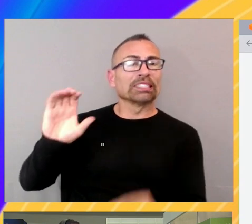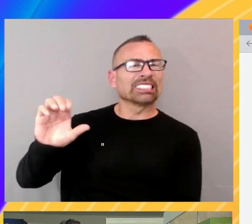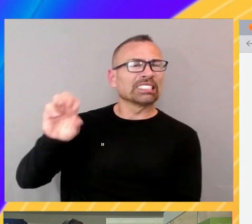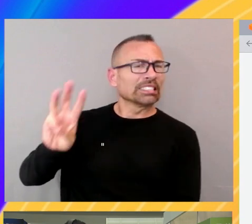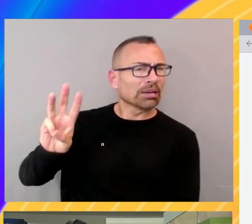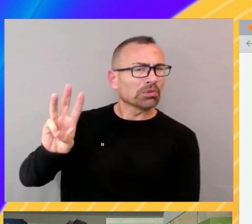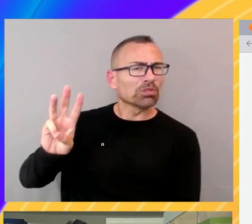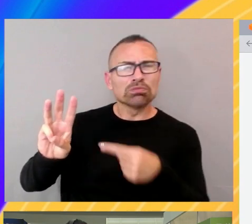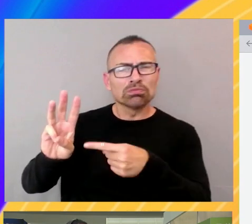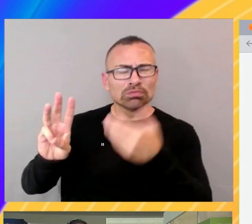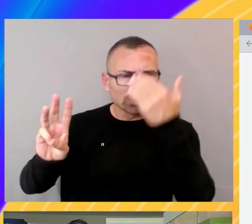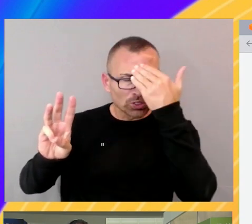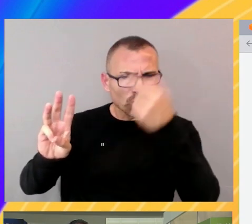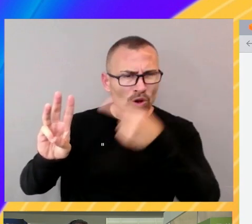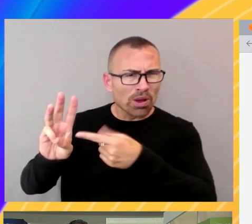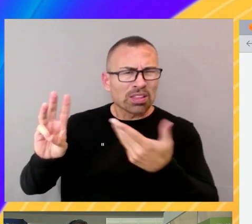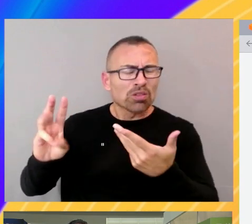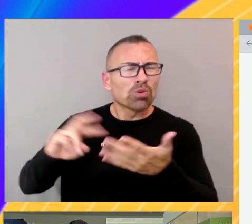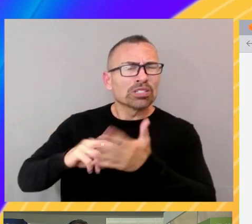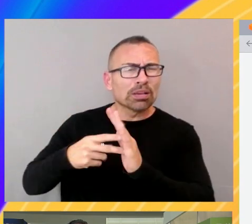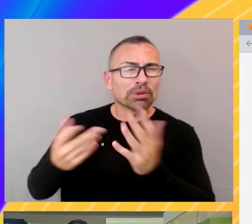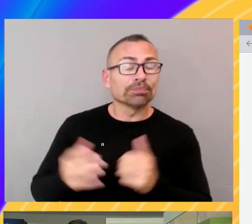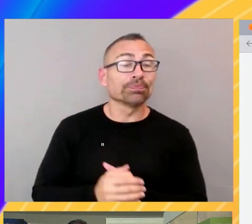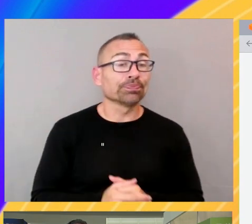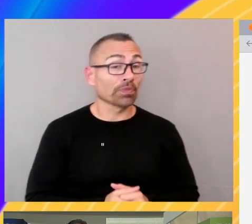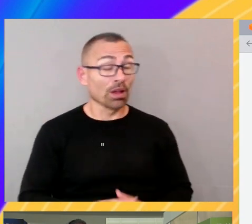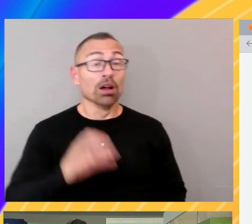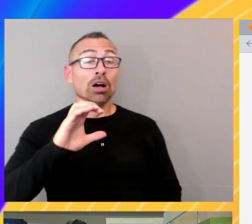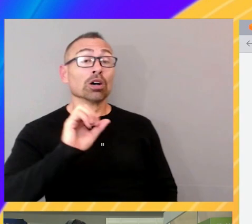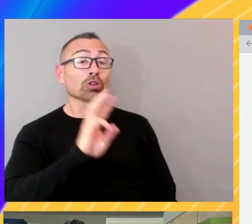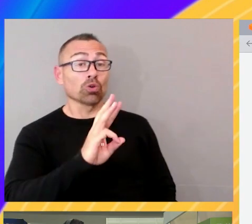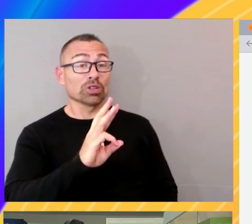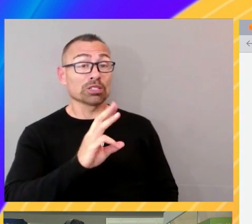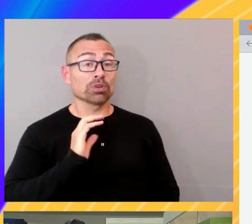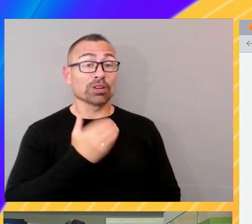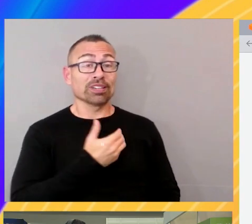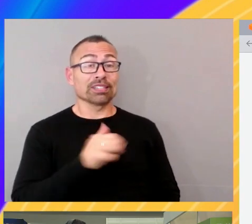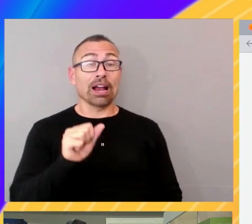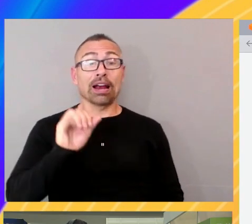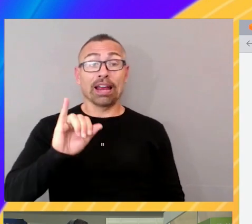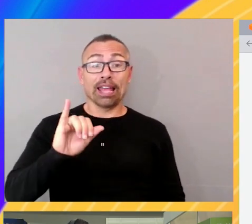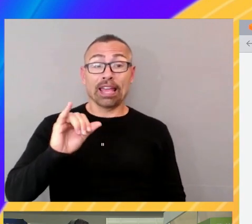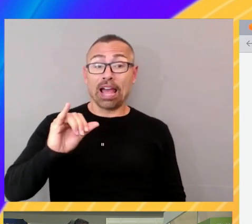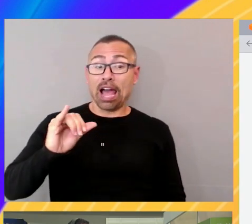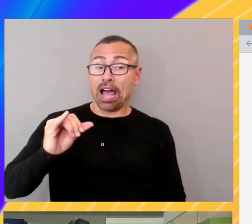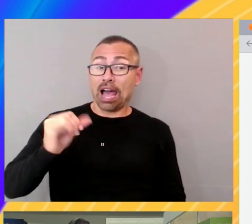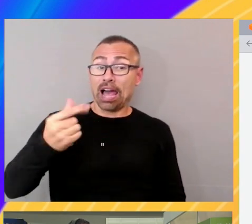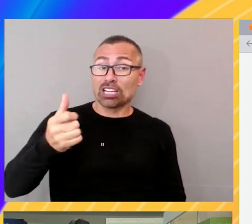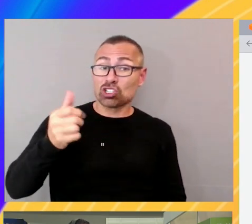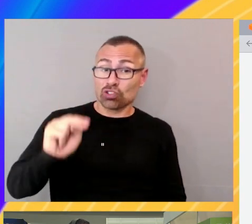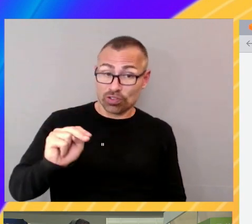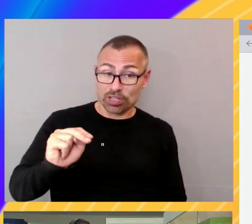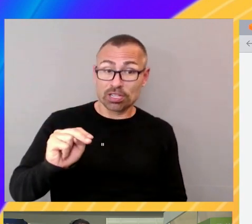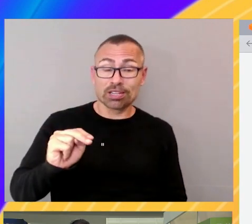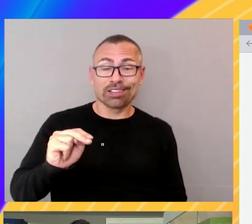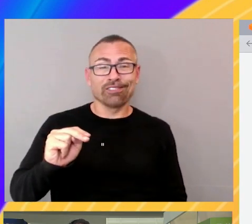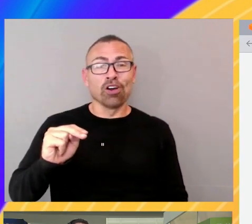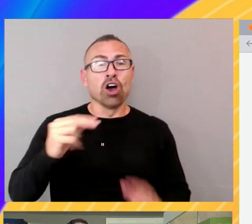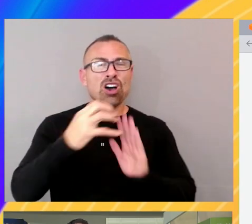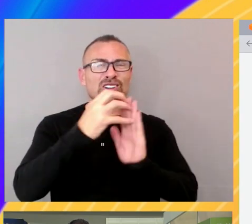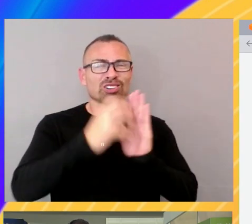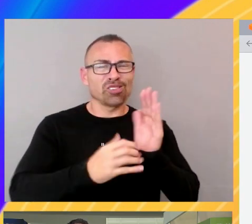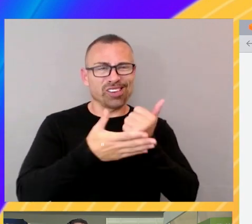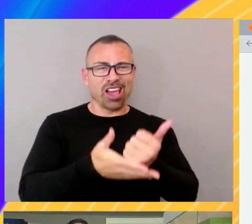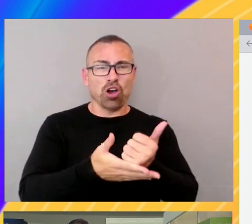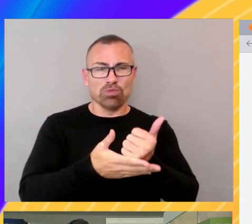around CodeWhisperer? Yeah, so CodeWhisperer is our it's an AI generative code helper solution. So you can put in sort